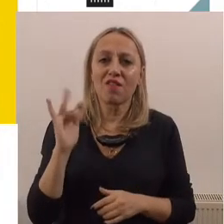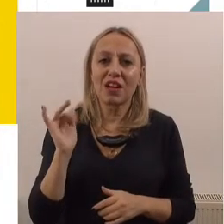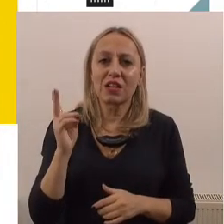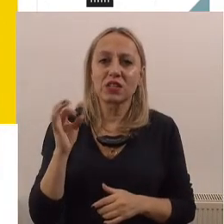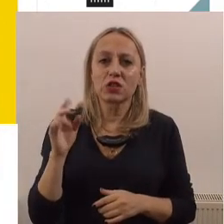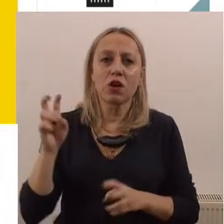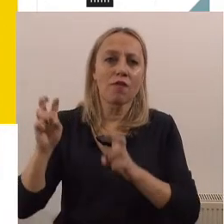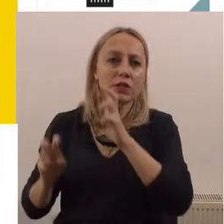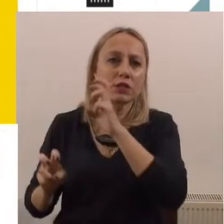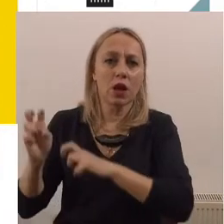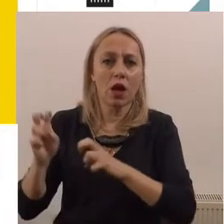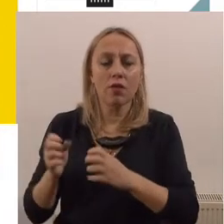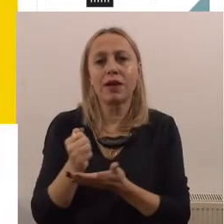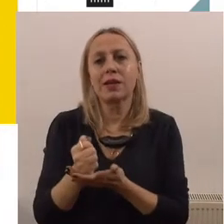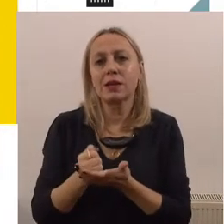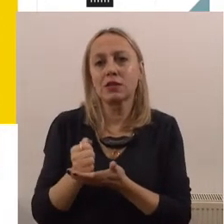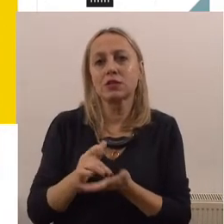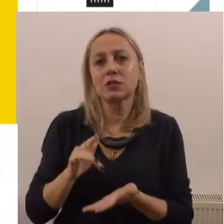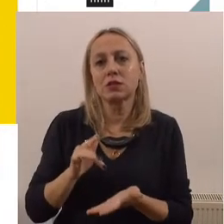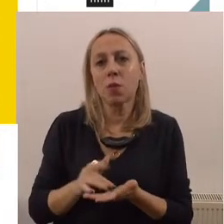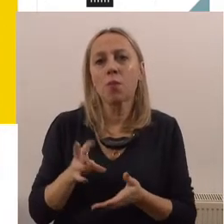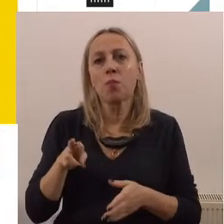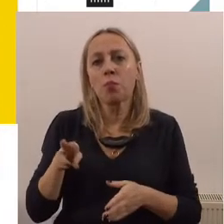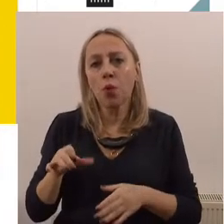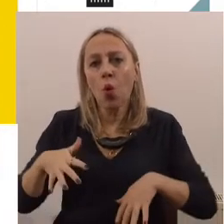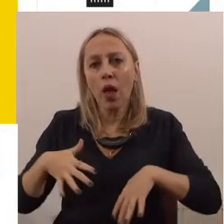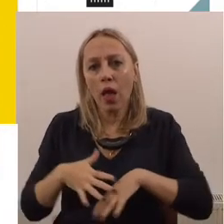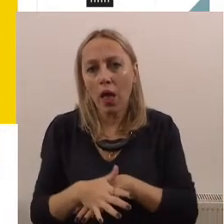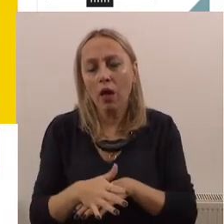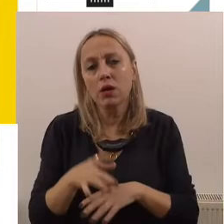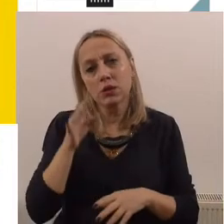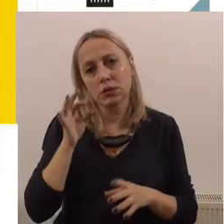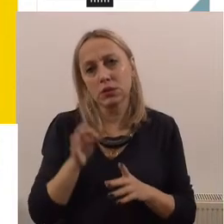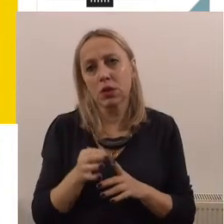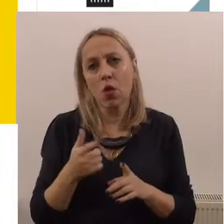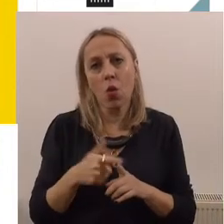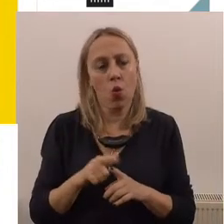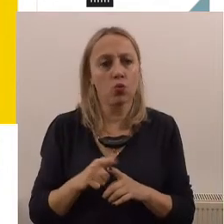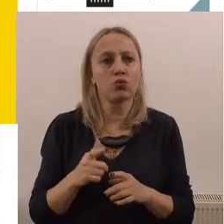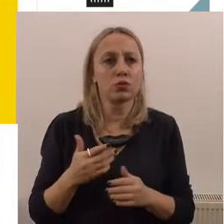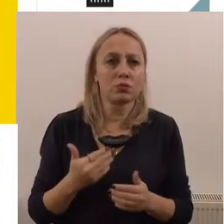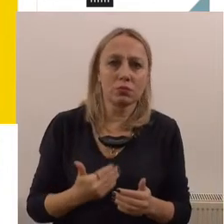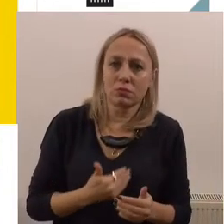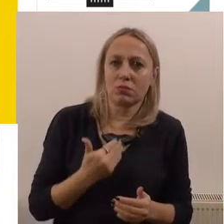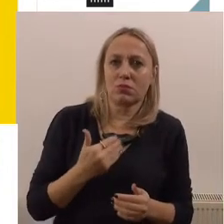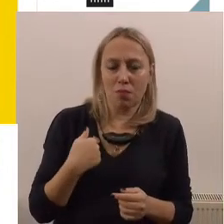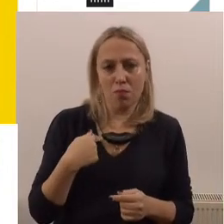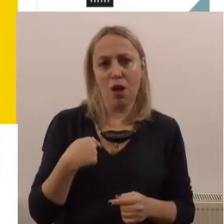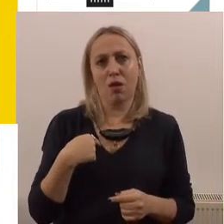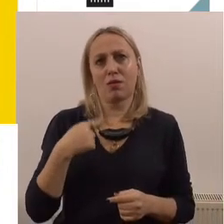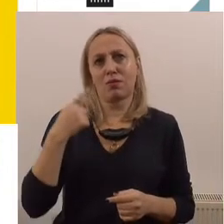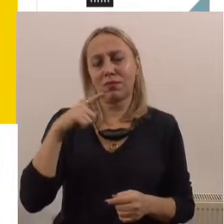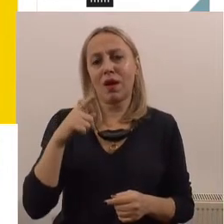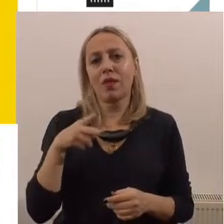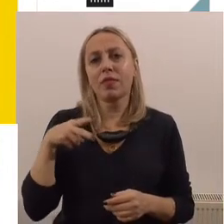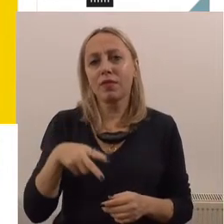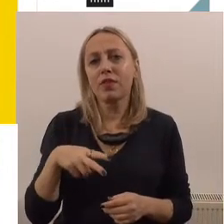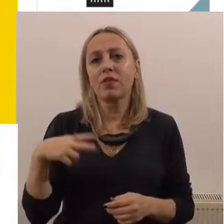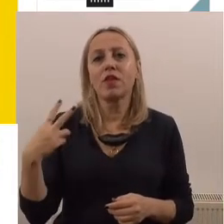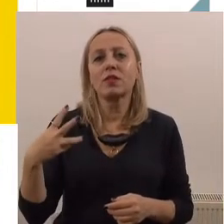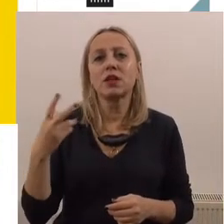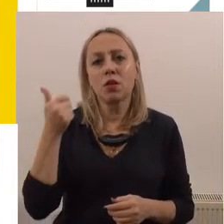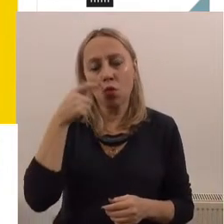who would like to hire people with disabilities. So speaking in terms of culture, well,